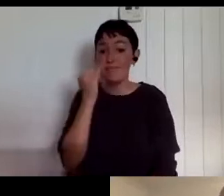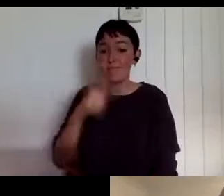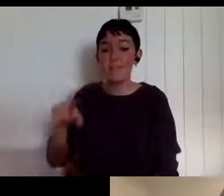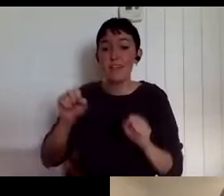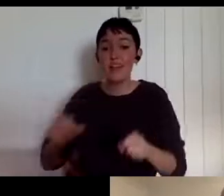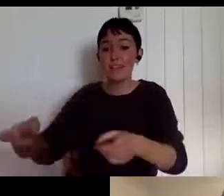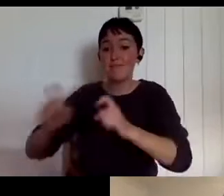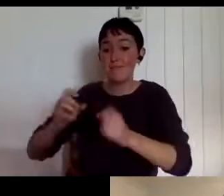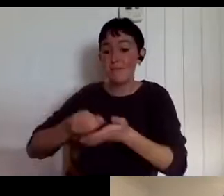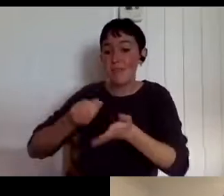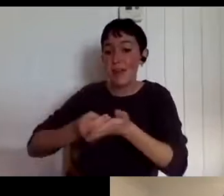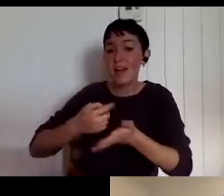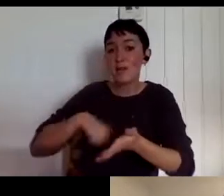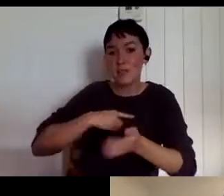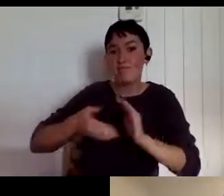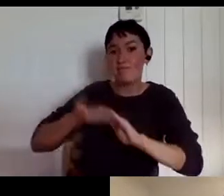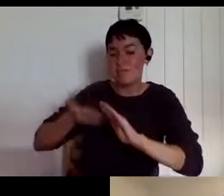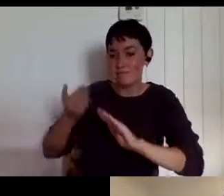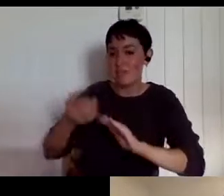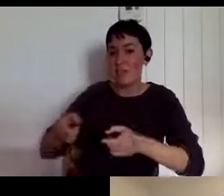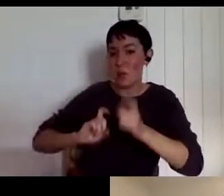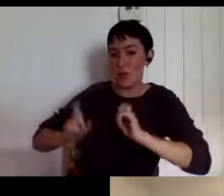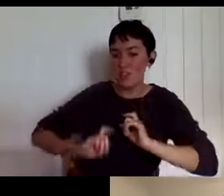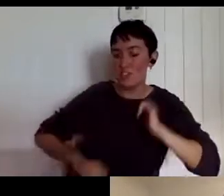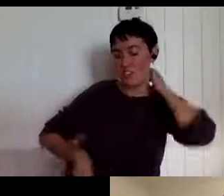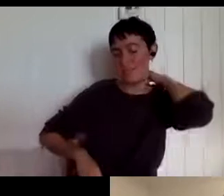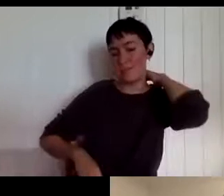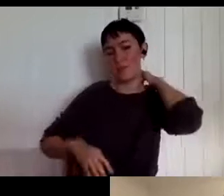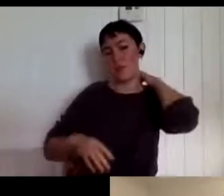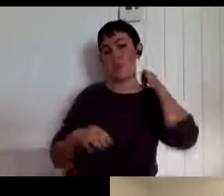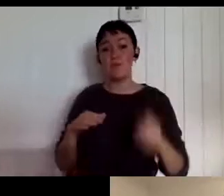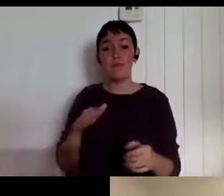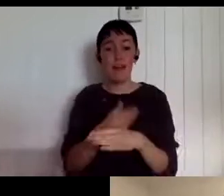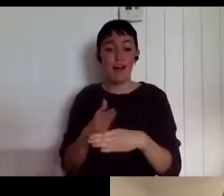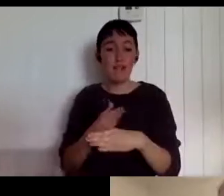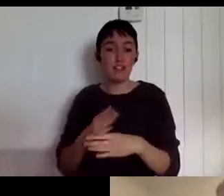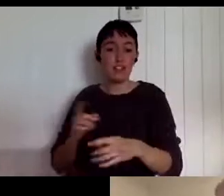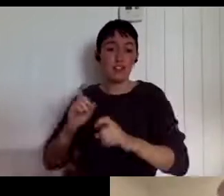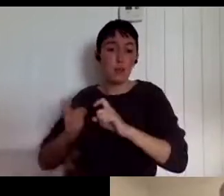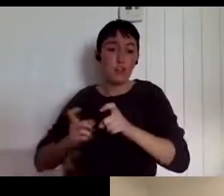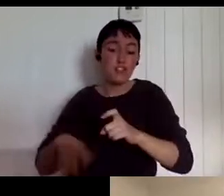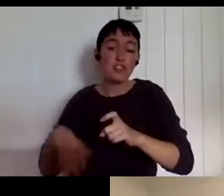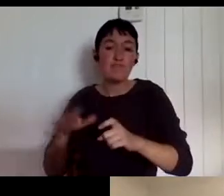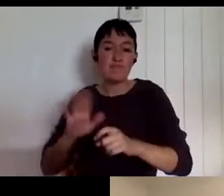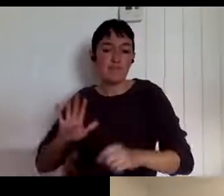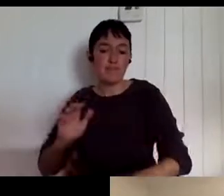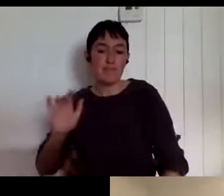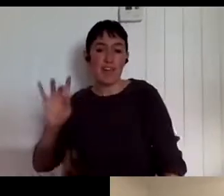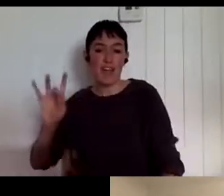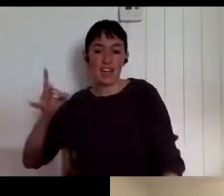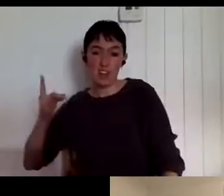and the average donation is about $8. So it's a lot of people doing a little lift to keep this program going. If you can help, go